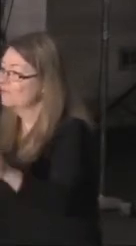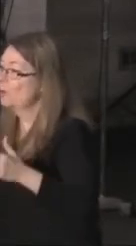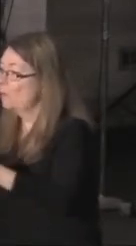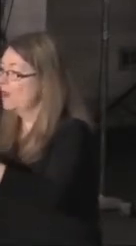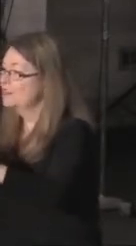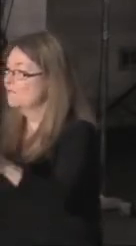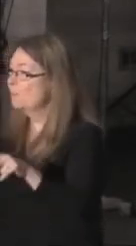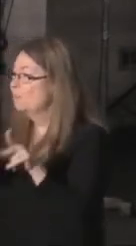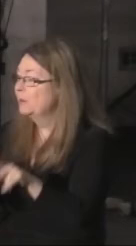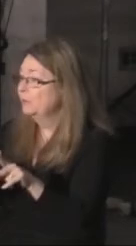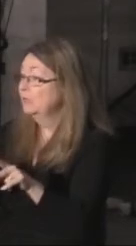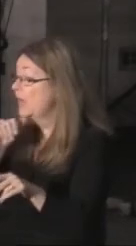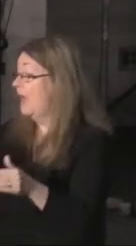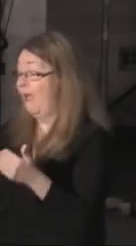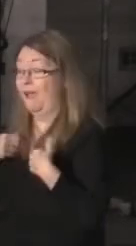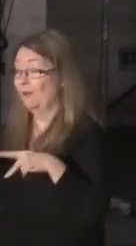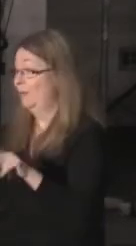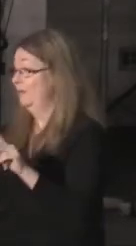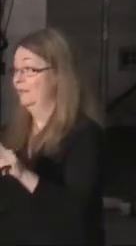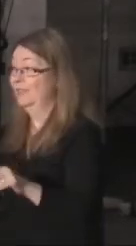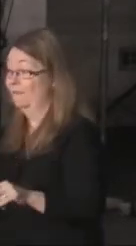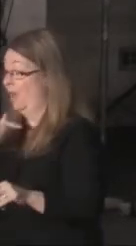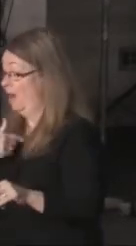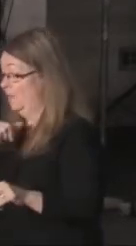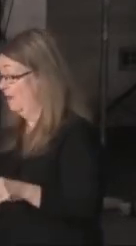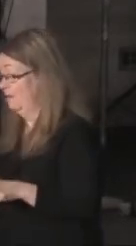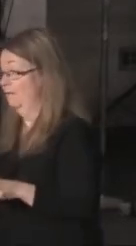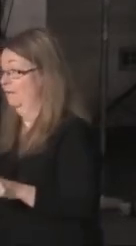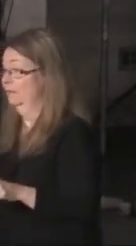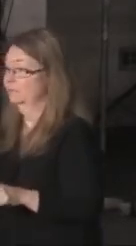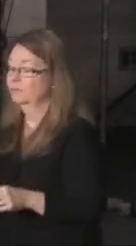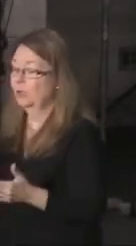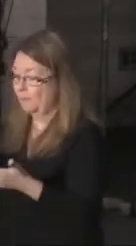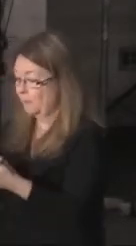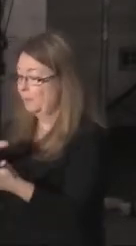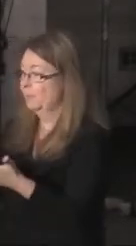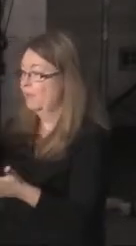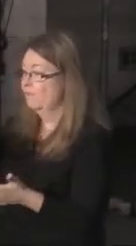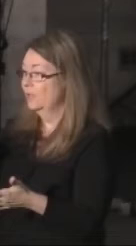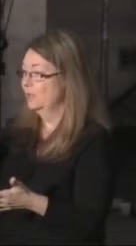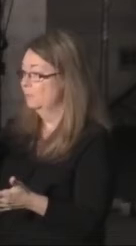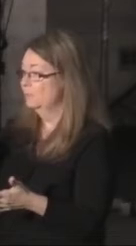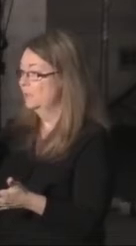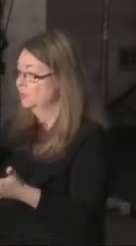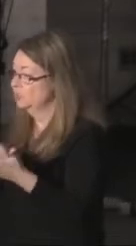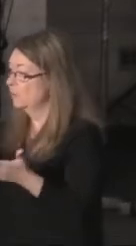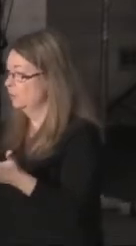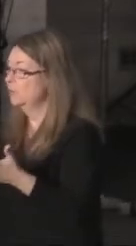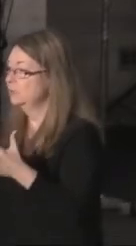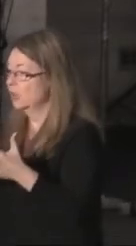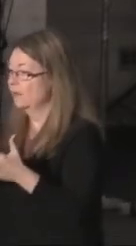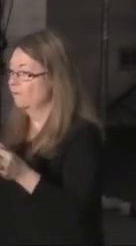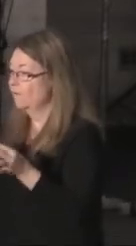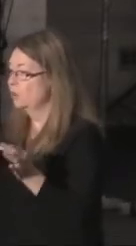new people that it would not have advanced to before. And so if you have your Bibles, turn with me to Philippians chapter 1, and we're going to start here